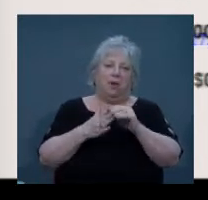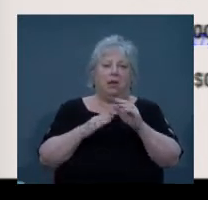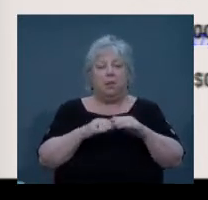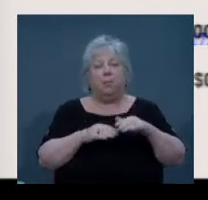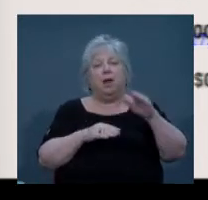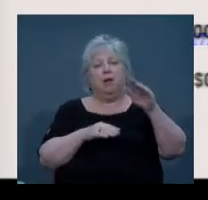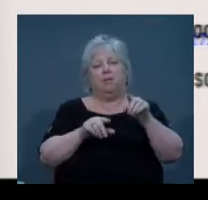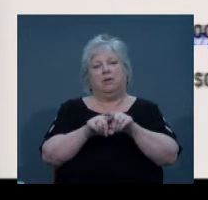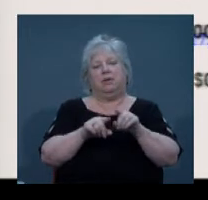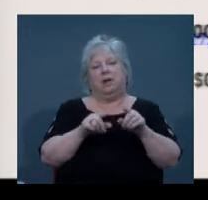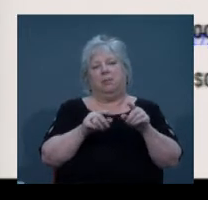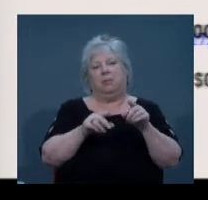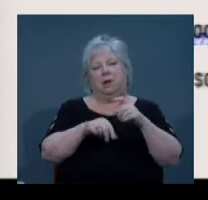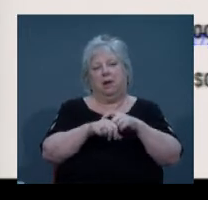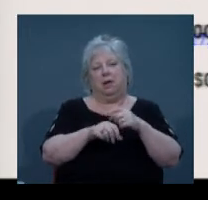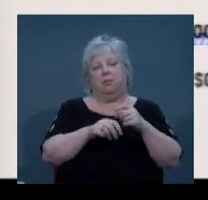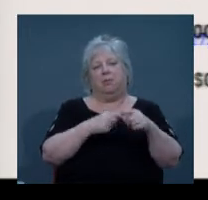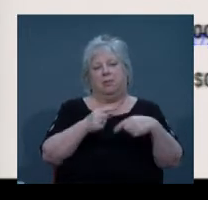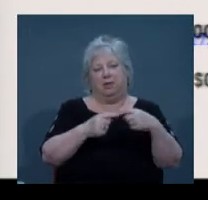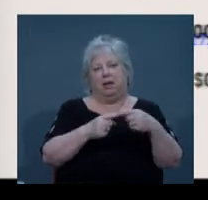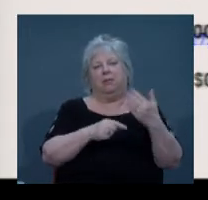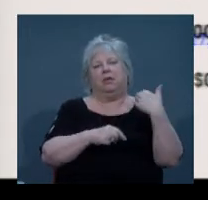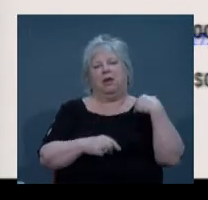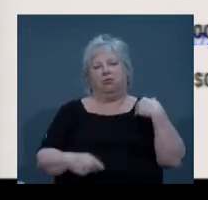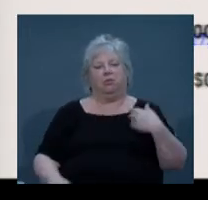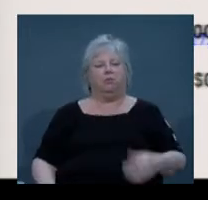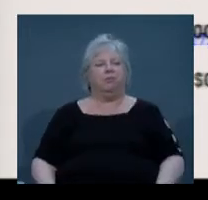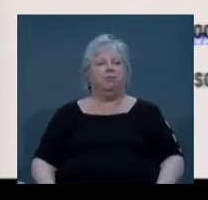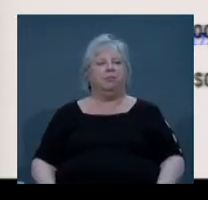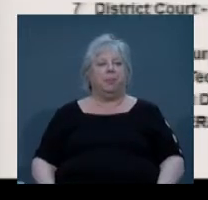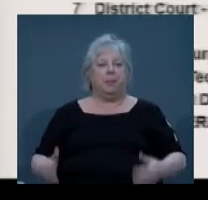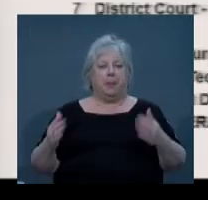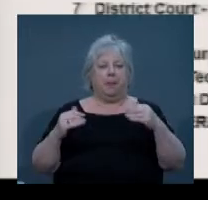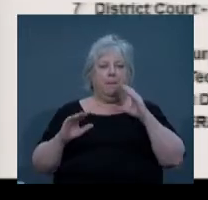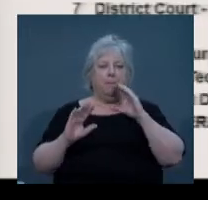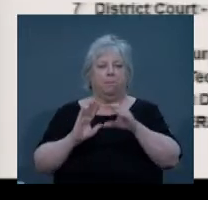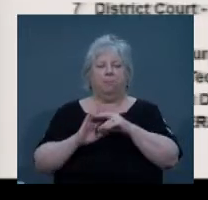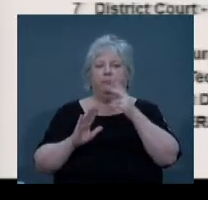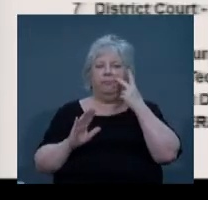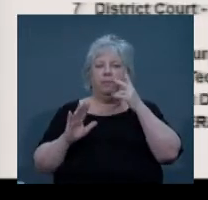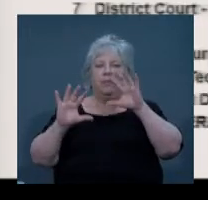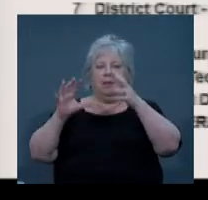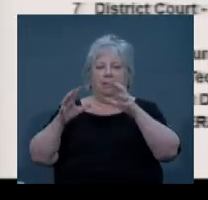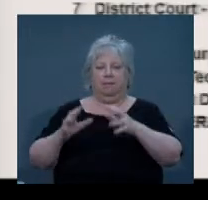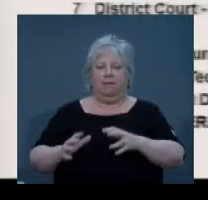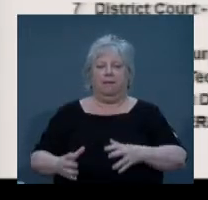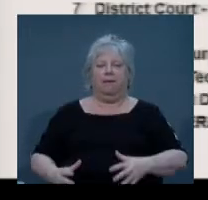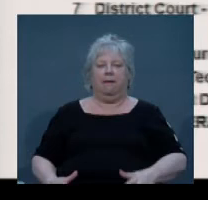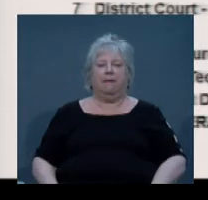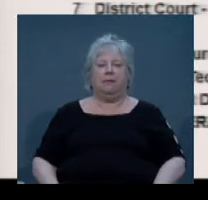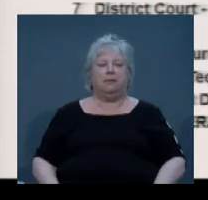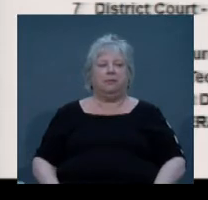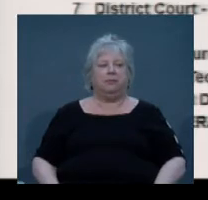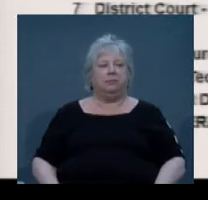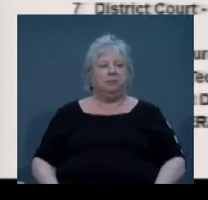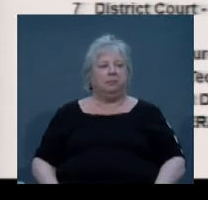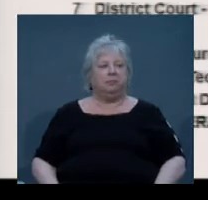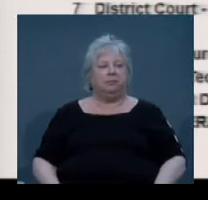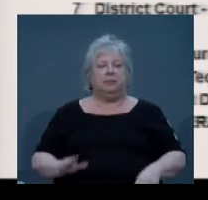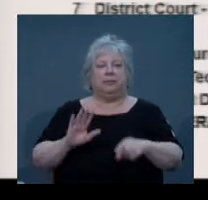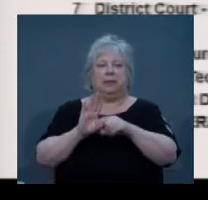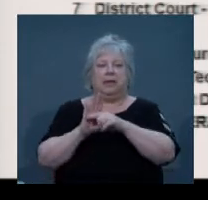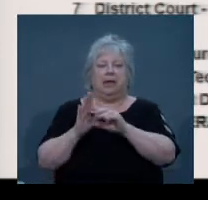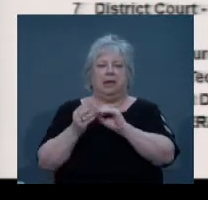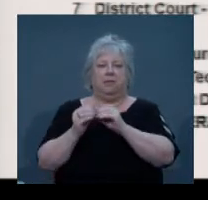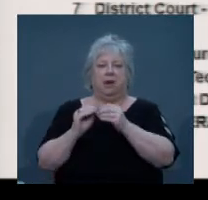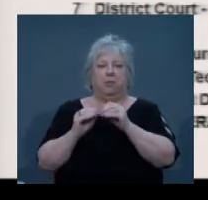the same period a year ago. We look at the next slide, we'll see the different categories. A negative